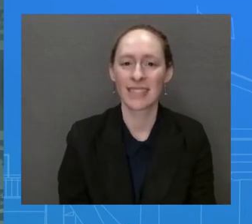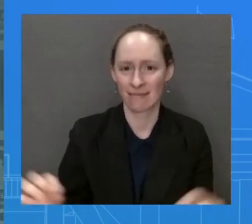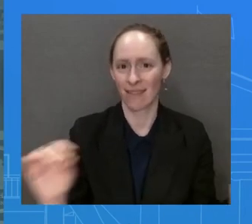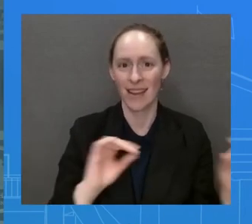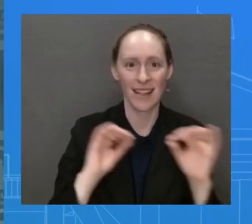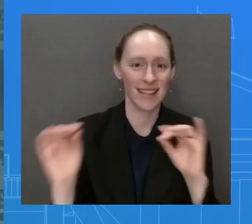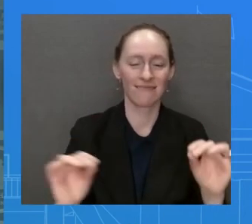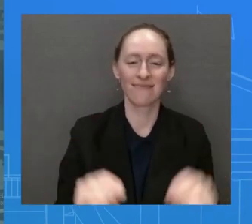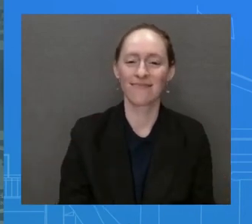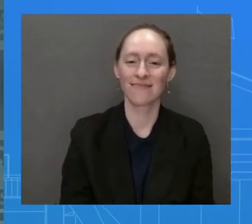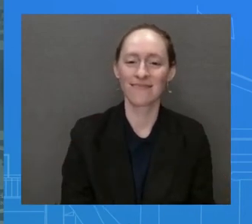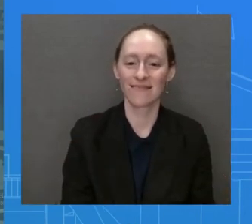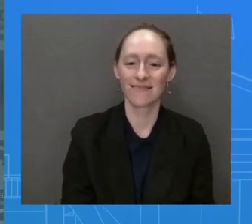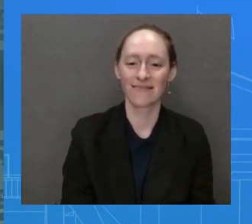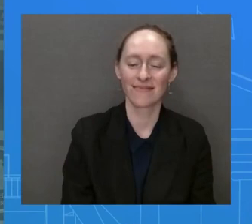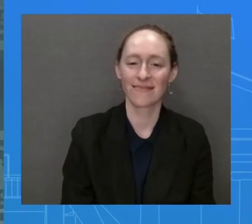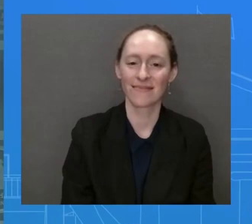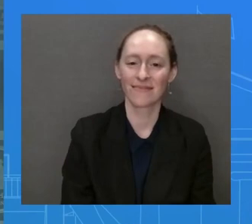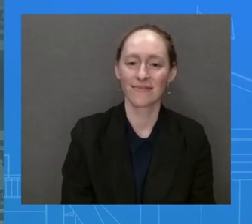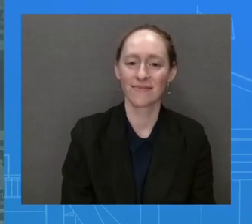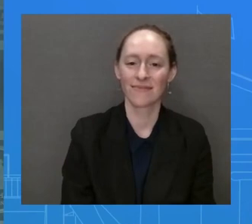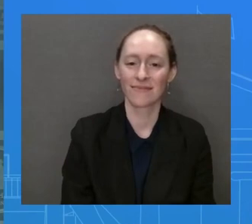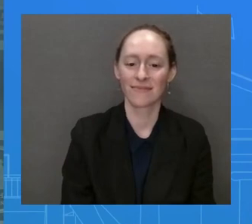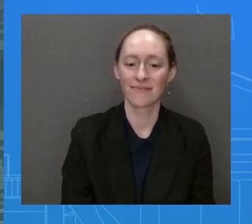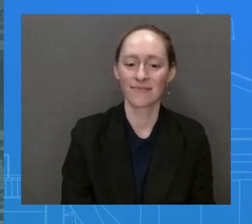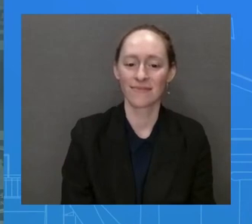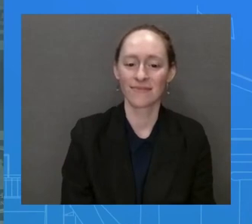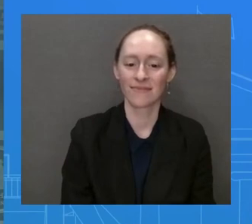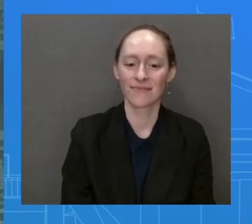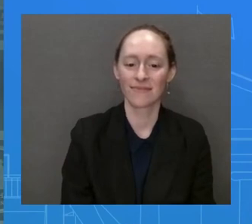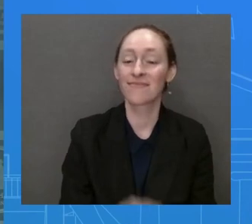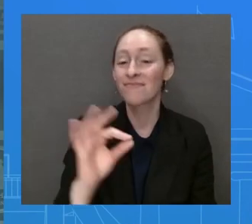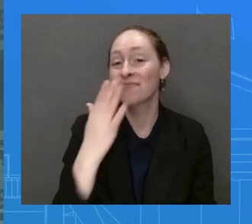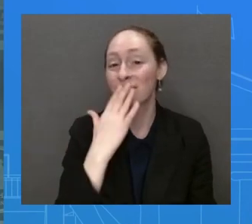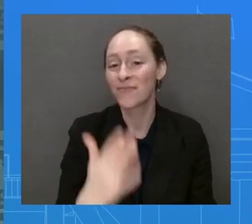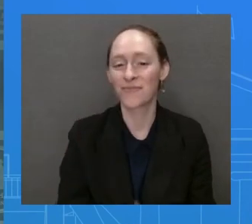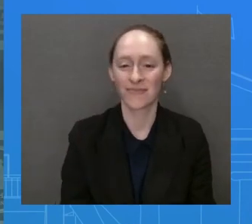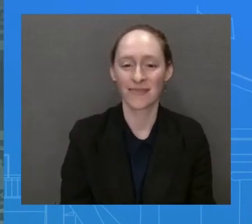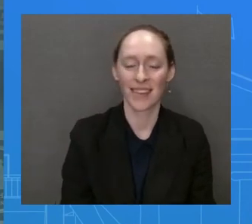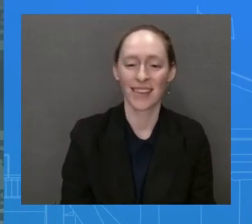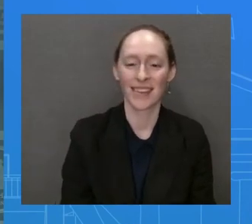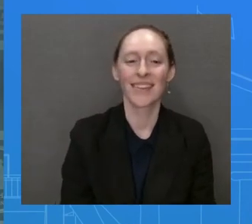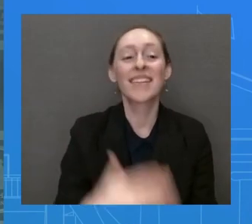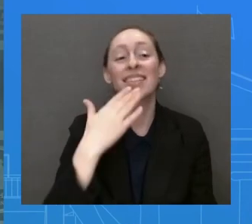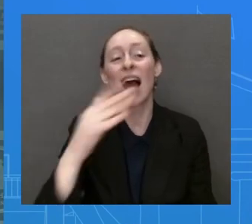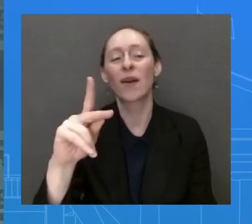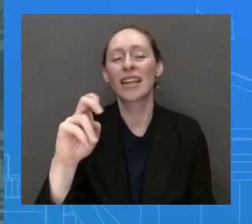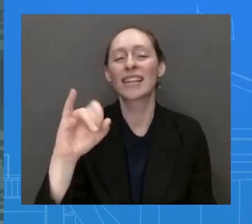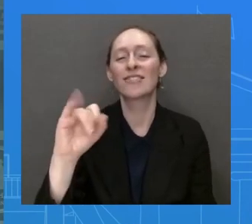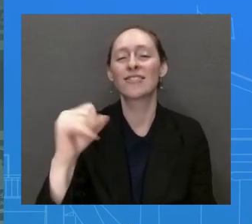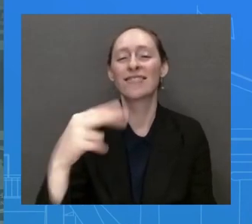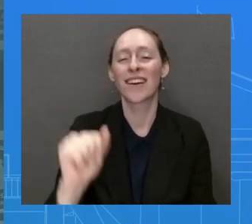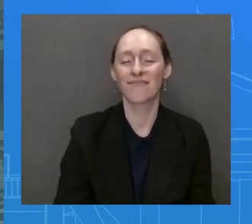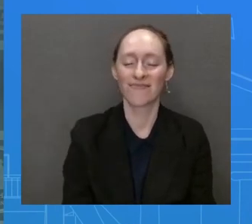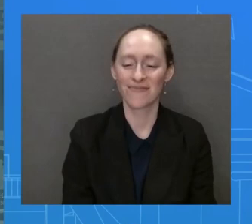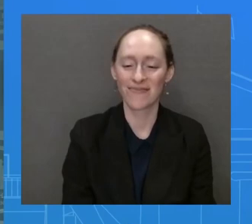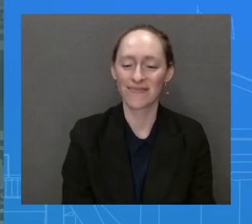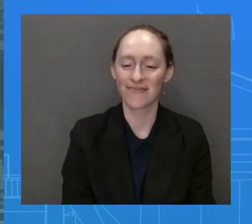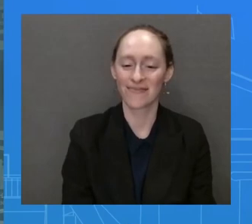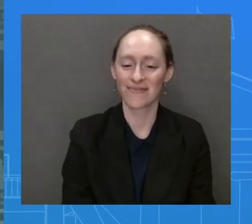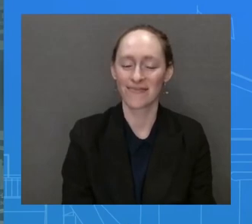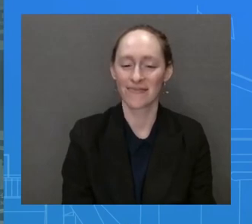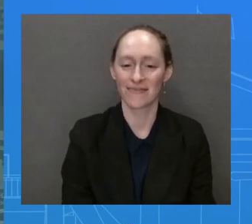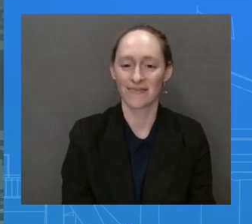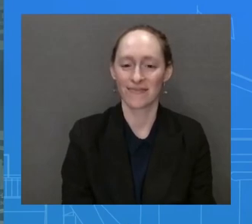Okay, thanks everybody, and thank you so much, Keisha. Appreciate it. I have a